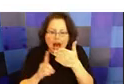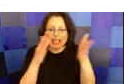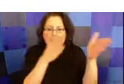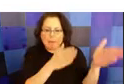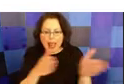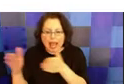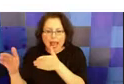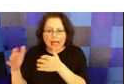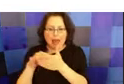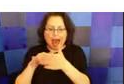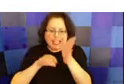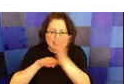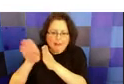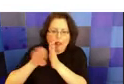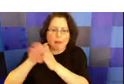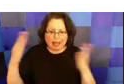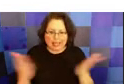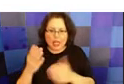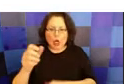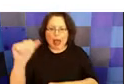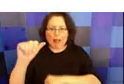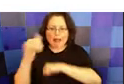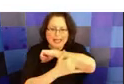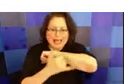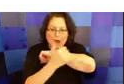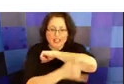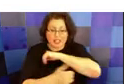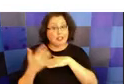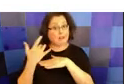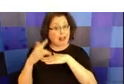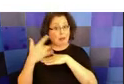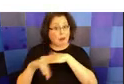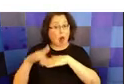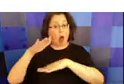transit-oriented development in Allegheny County. It's available on our website.